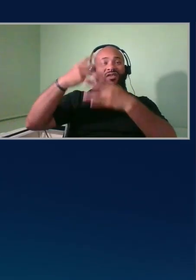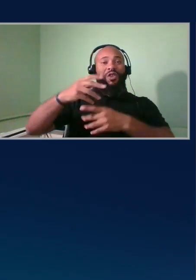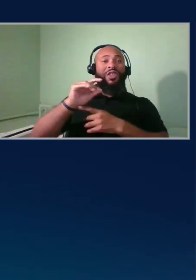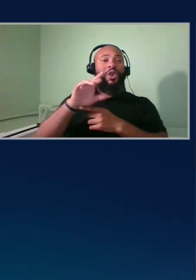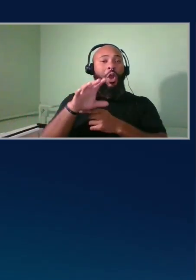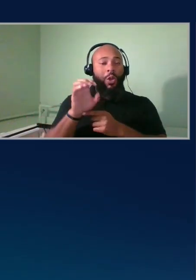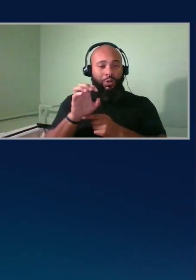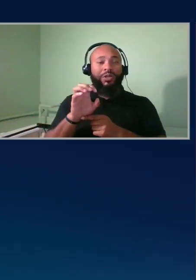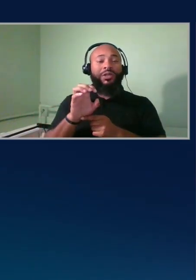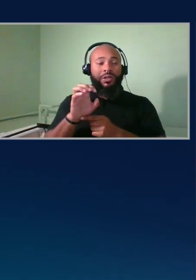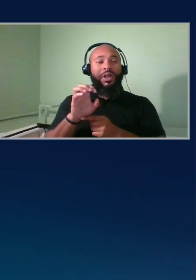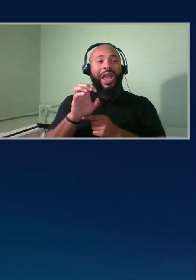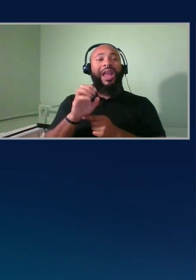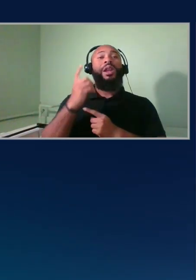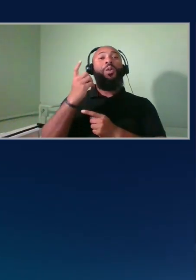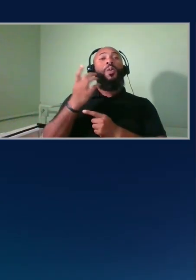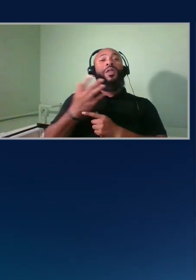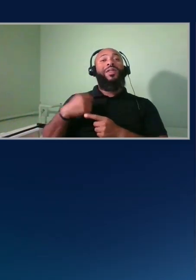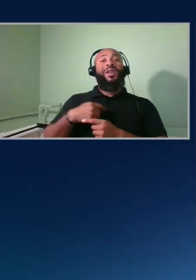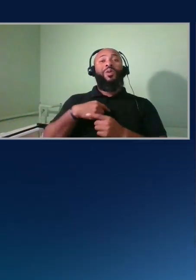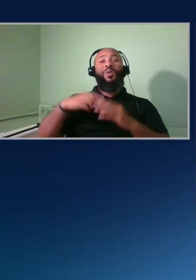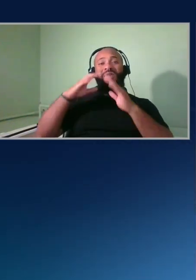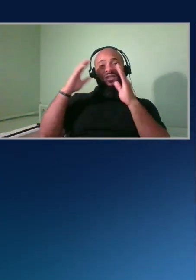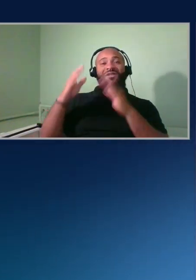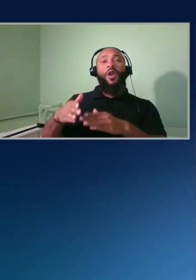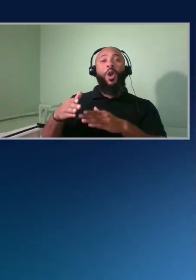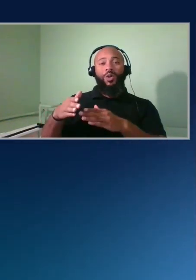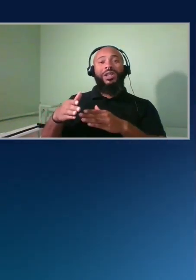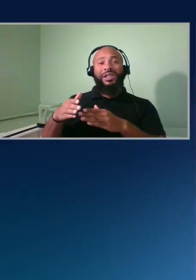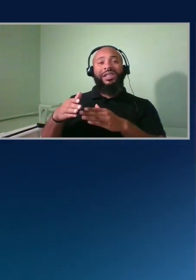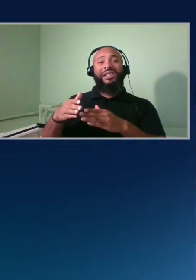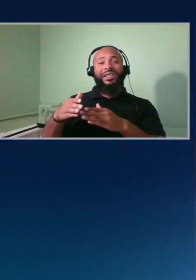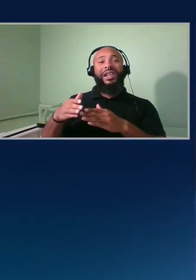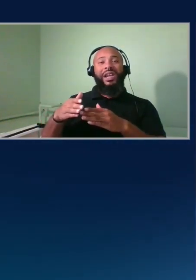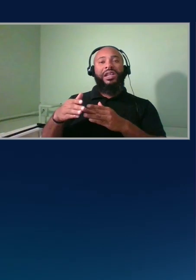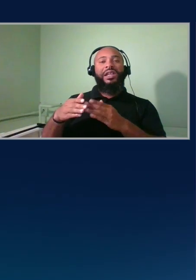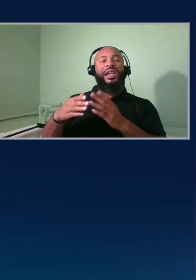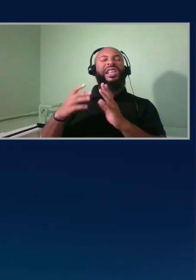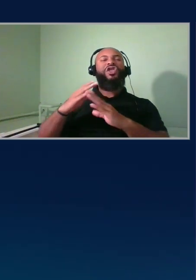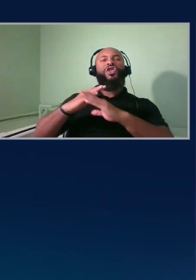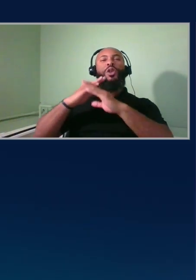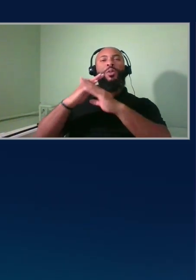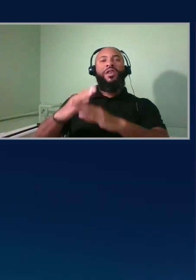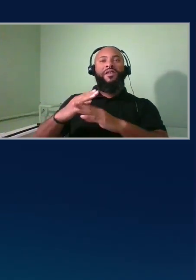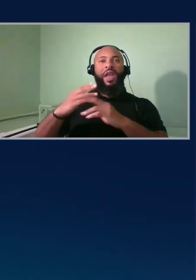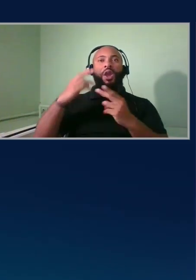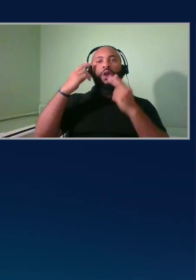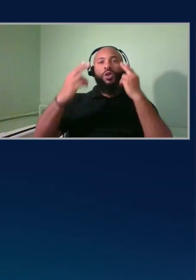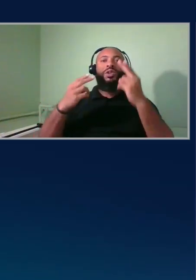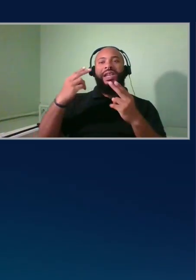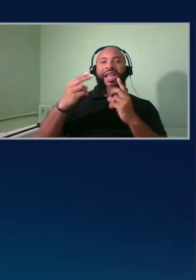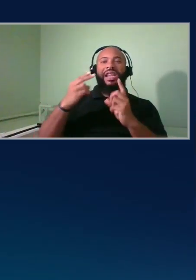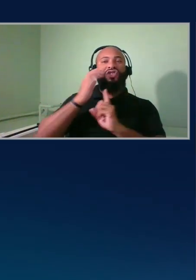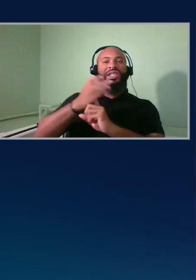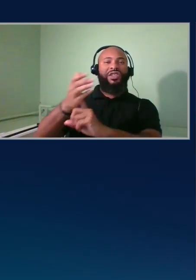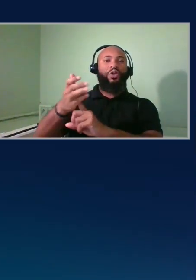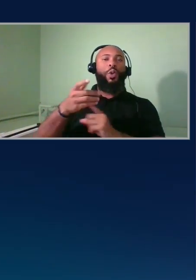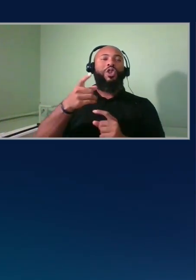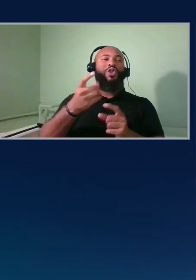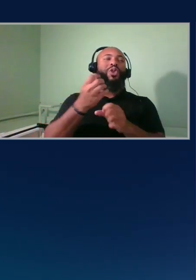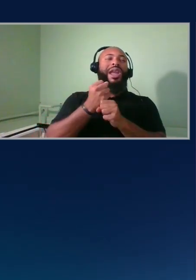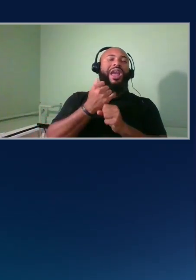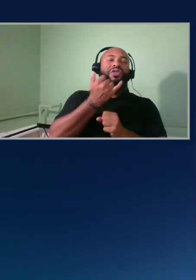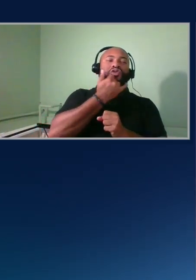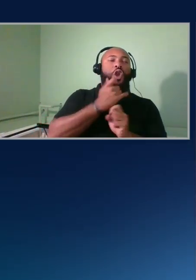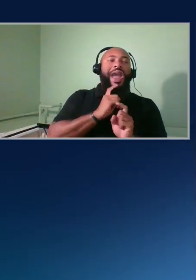that we are focusing a lot on is to essentially prevent hallucinations, where you get incorrect answers. Because